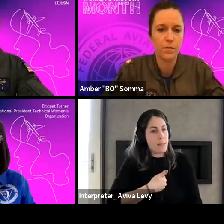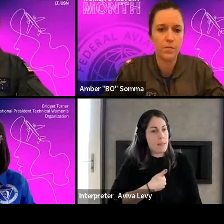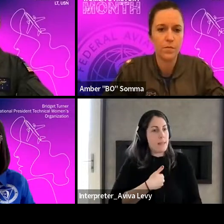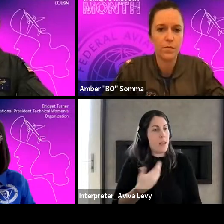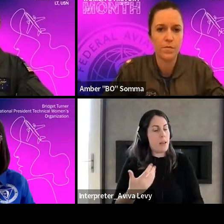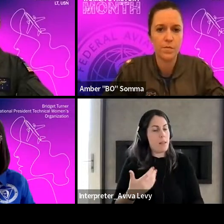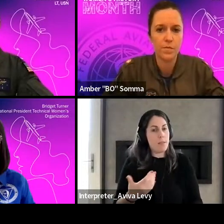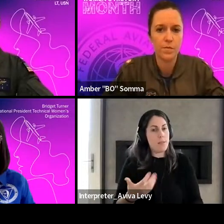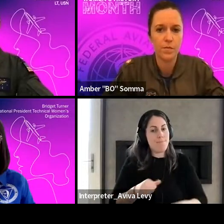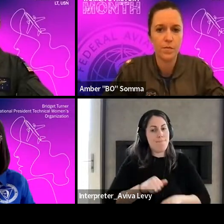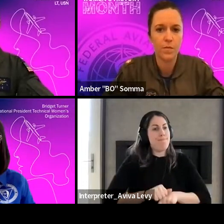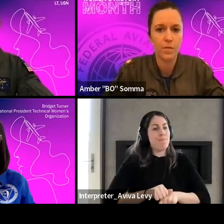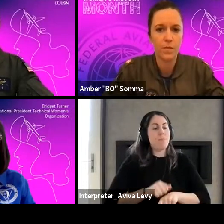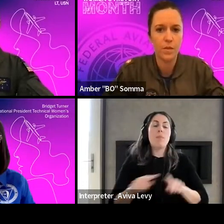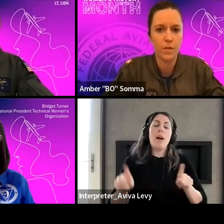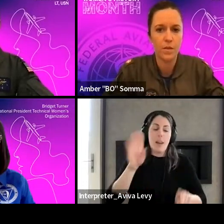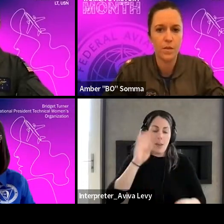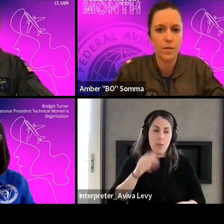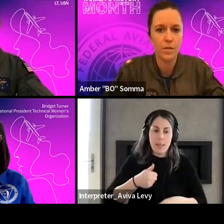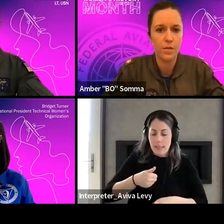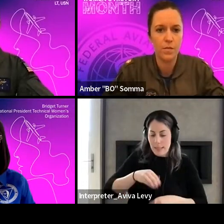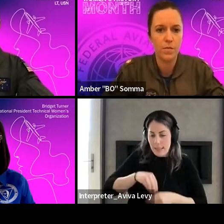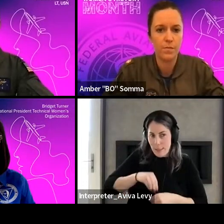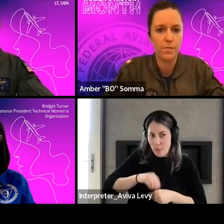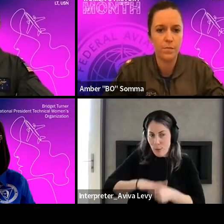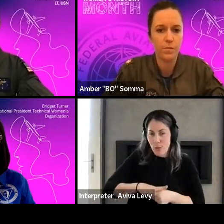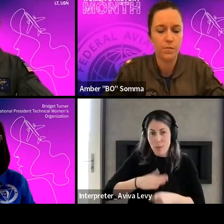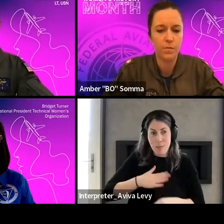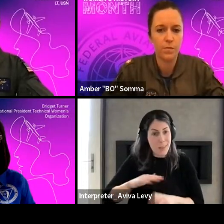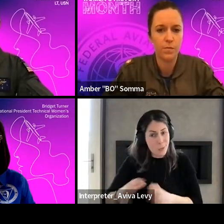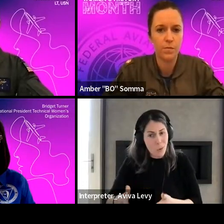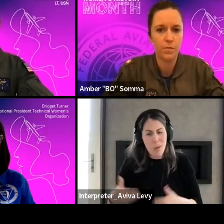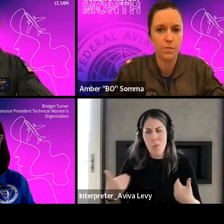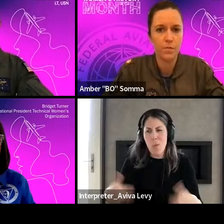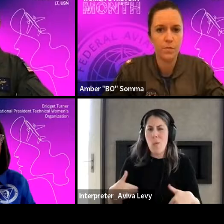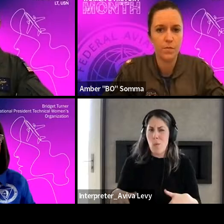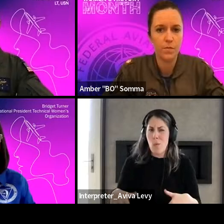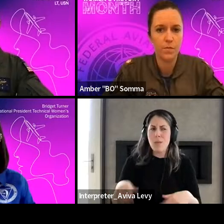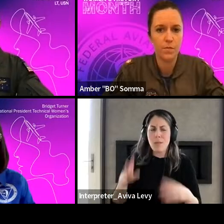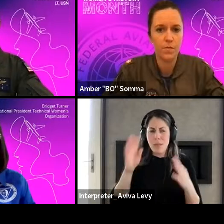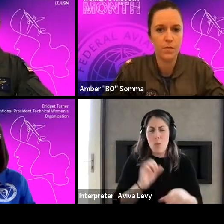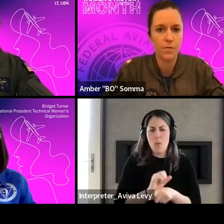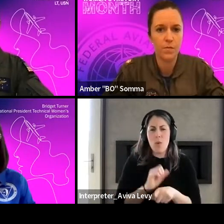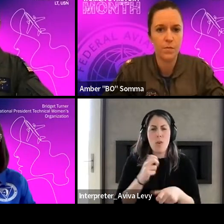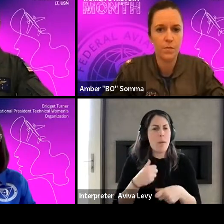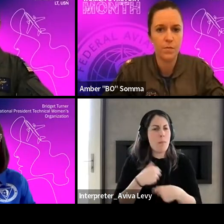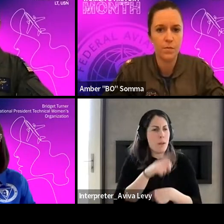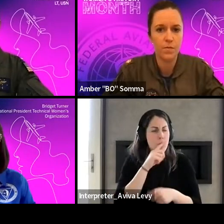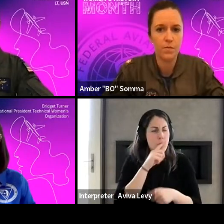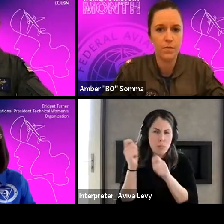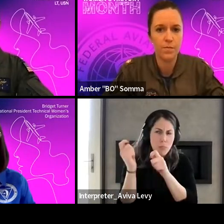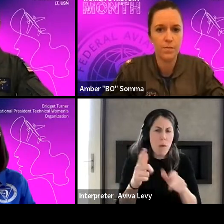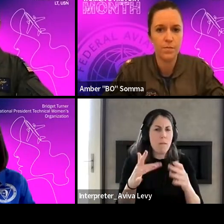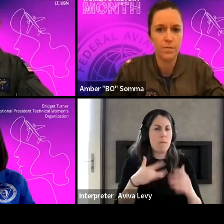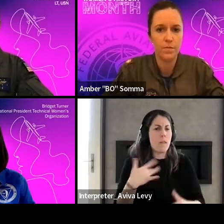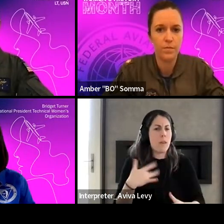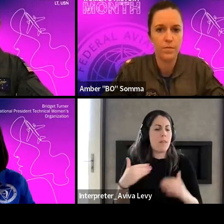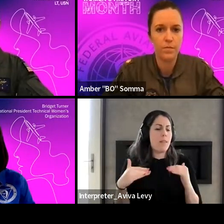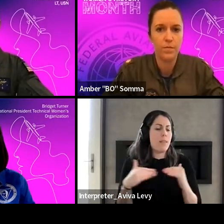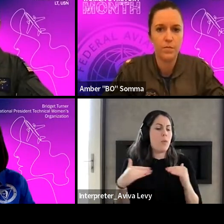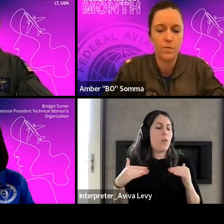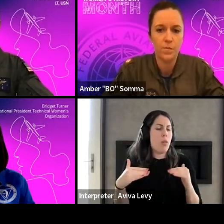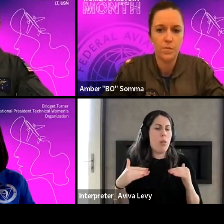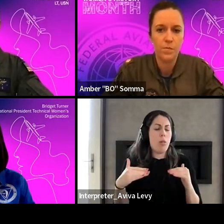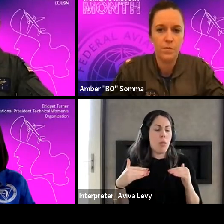pressure is mostly internal. Since my squadron works extremely hard to make sure that everyone feels equally worthy of being here as long as